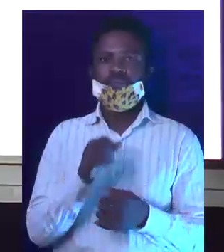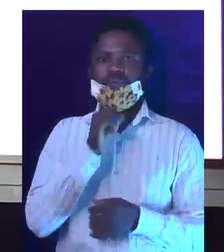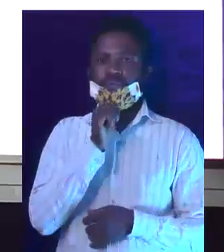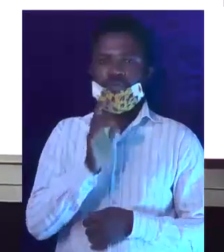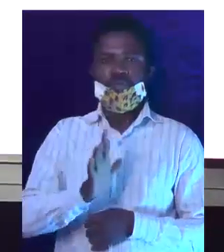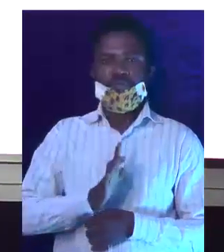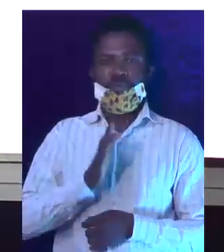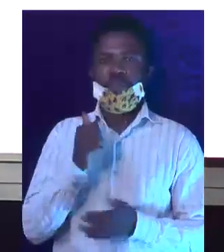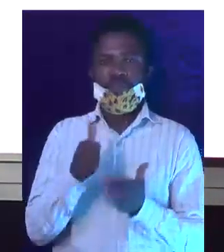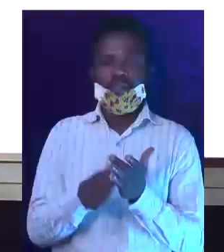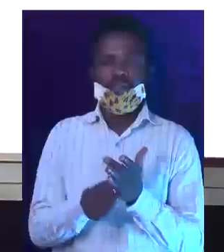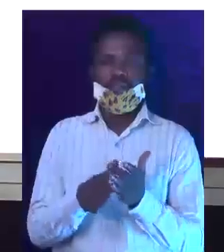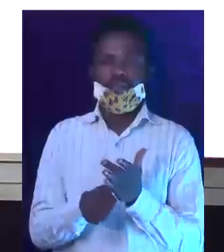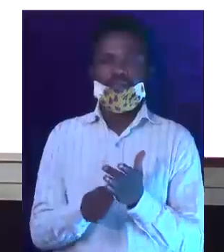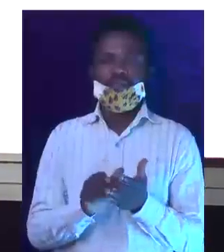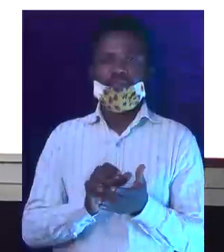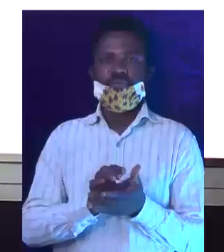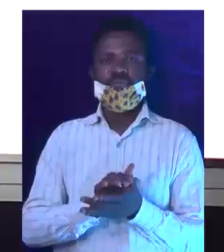Now, informal letters.